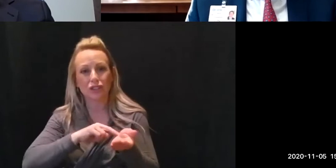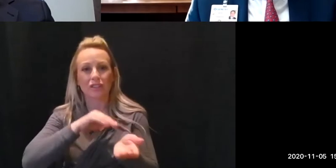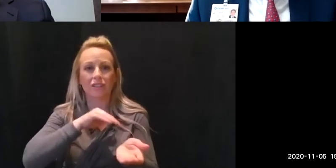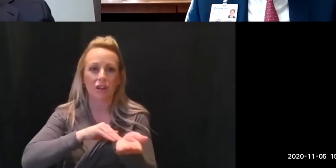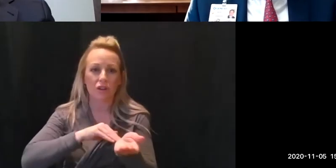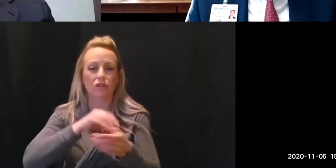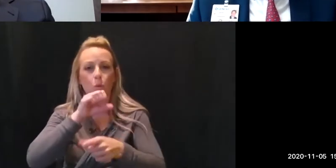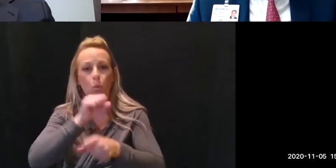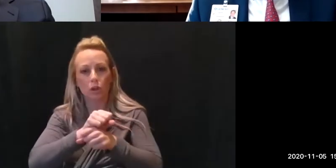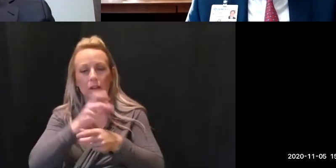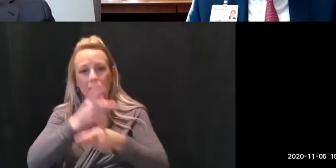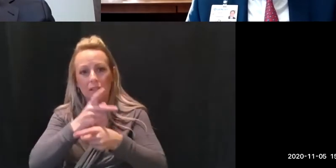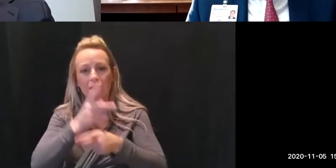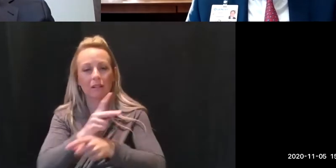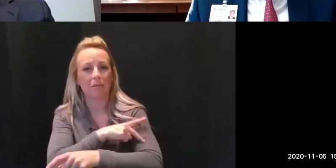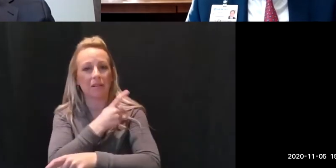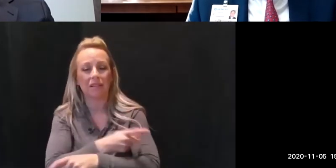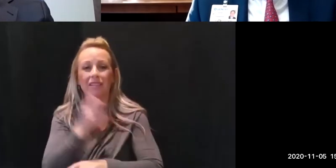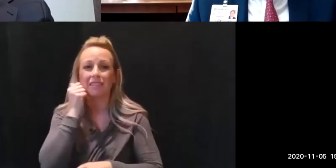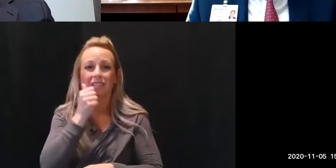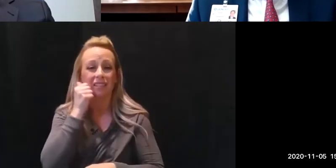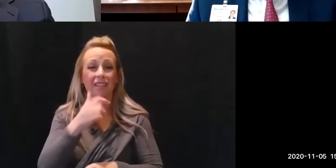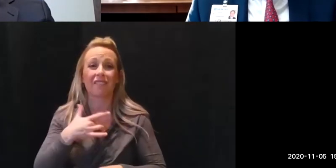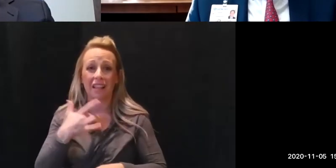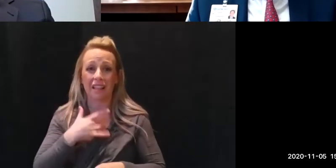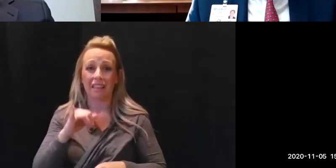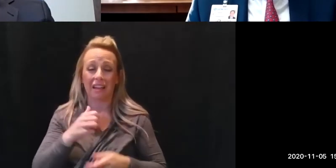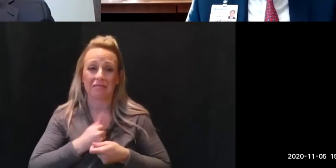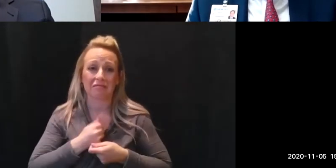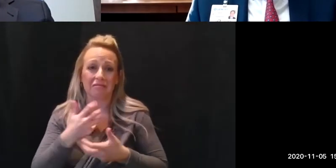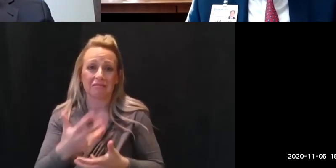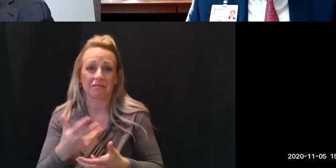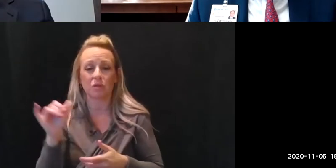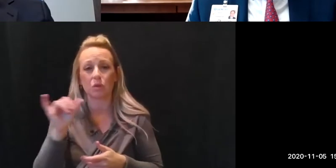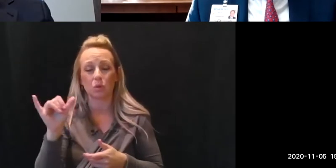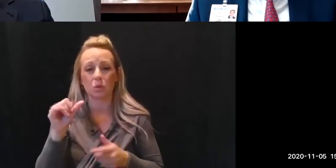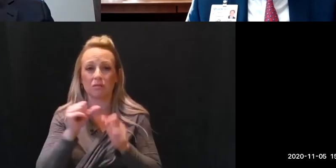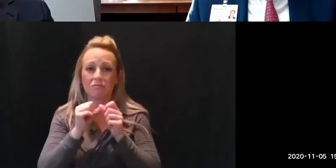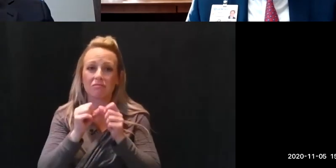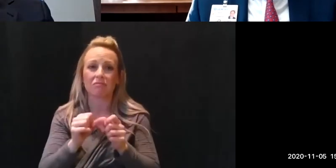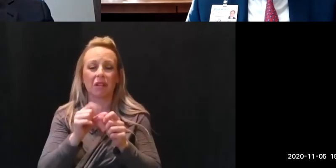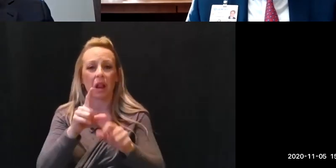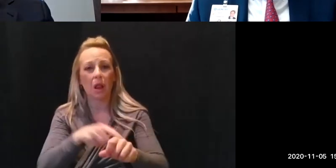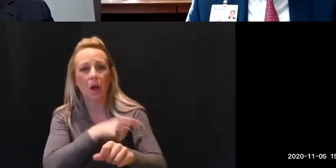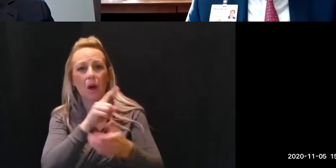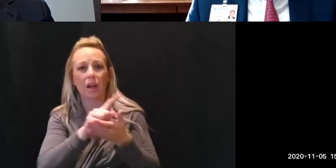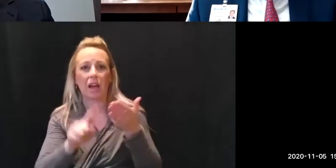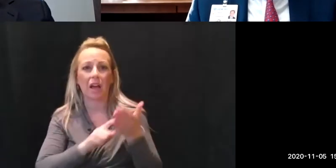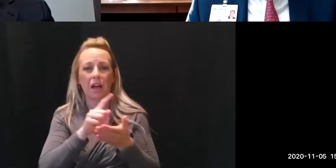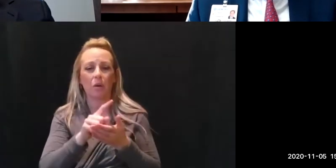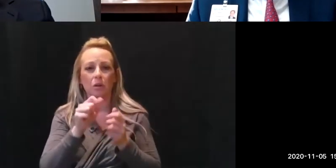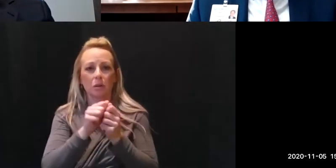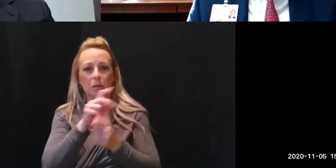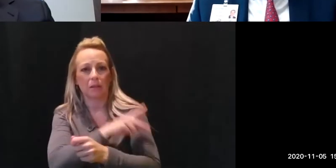patients every day, day in and day out, are also feeling the fatigue of long hours spent with patient care, and